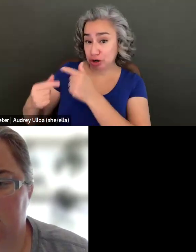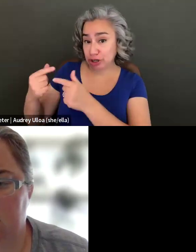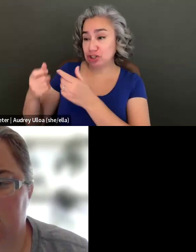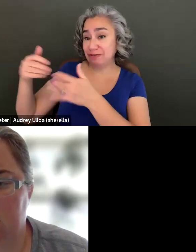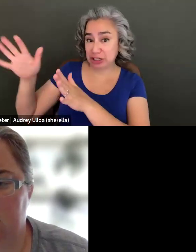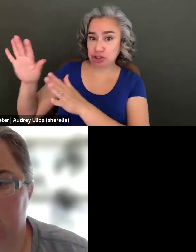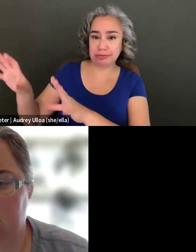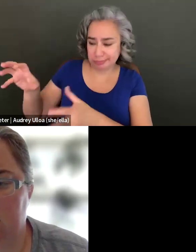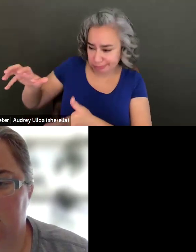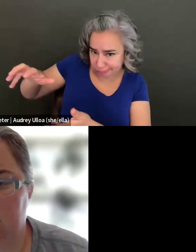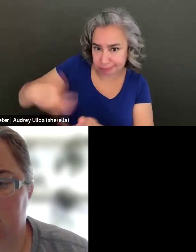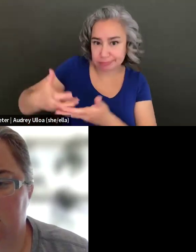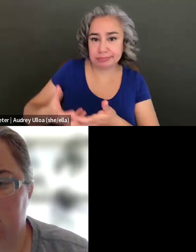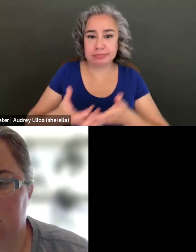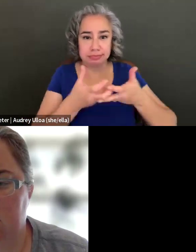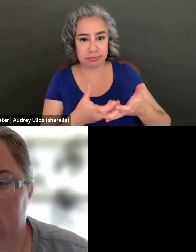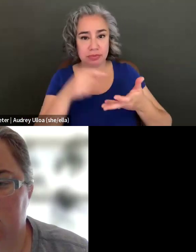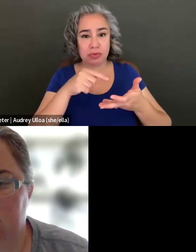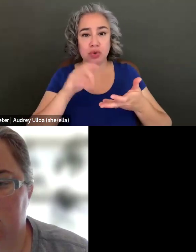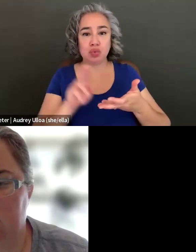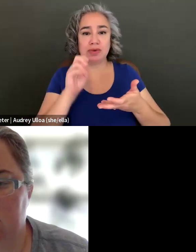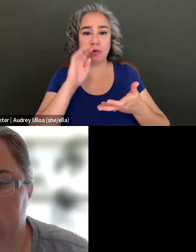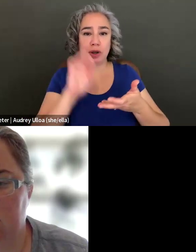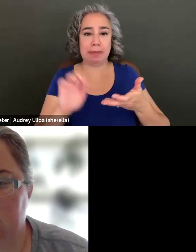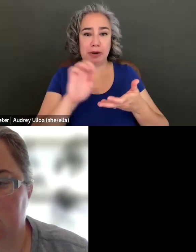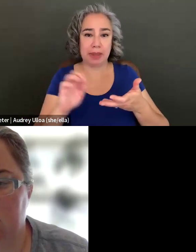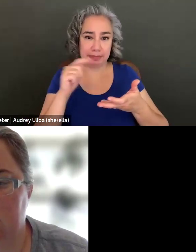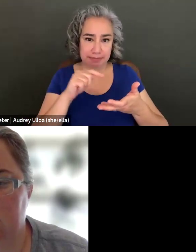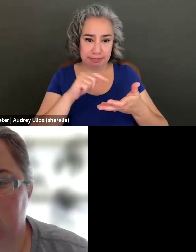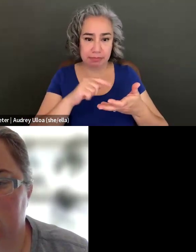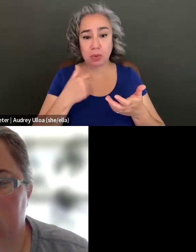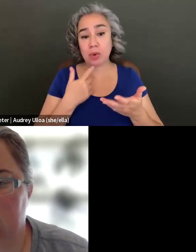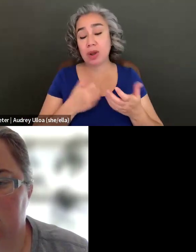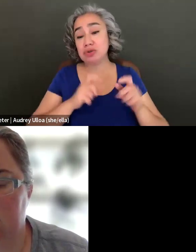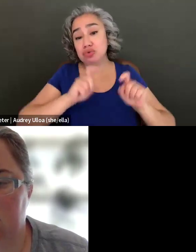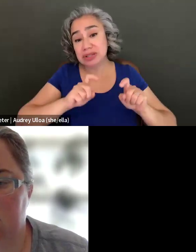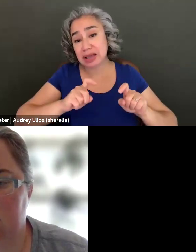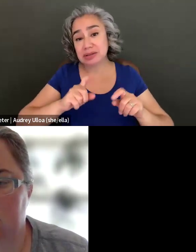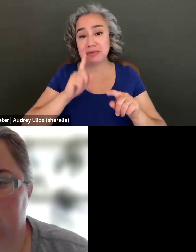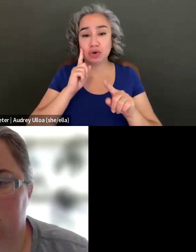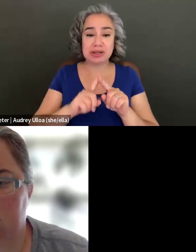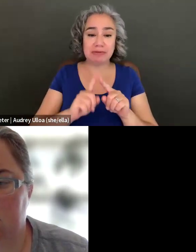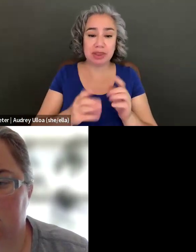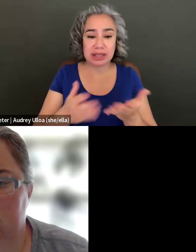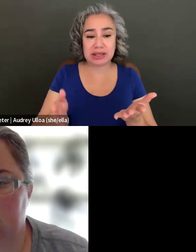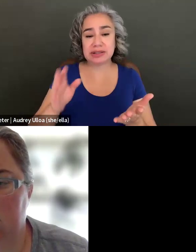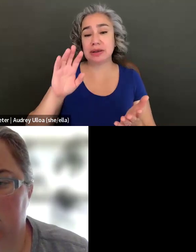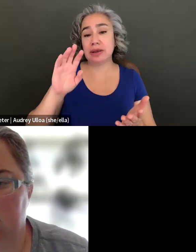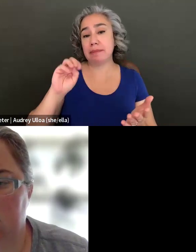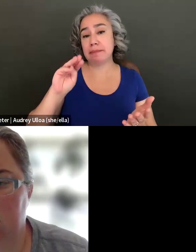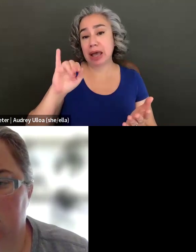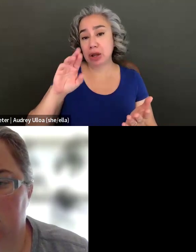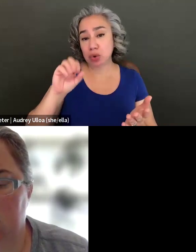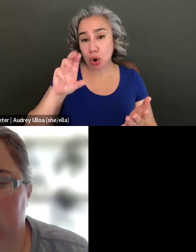maize. In that repetition, we would like to test the conditioned soil for things like metabolites, microbes, and nutrients